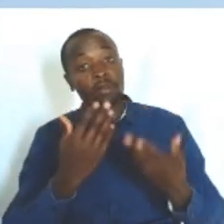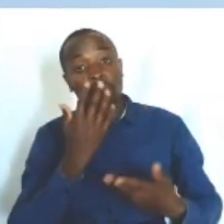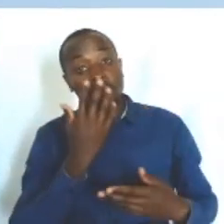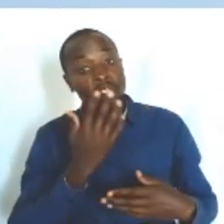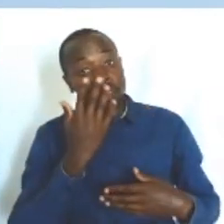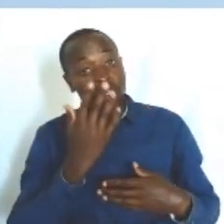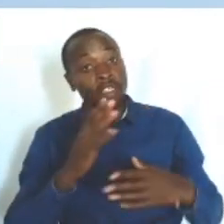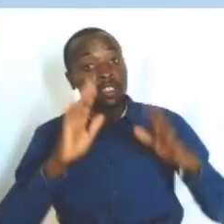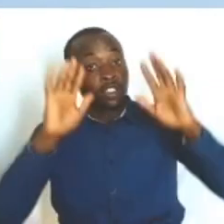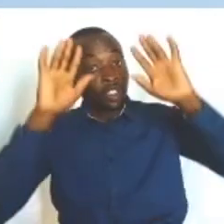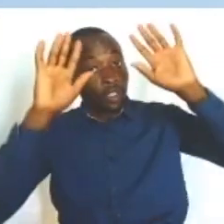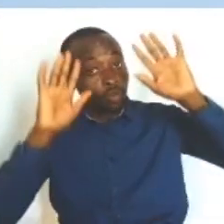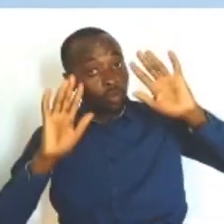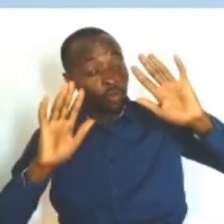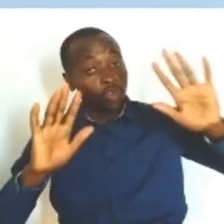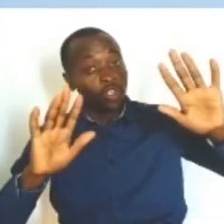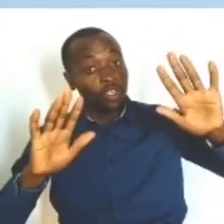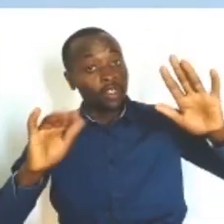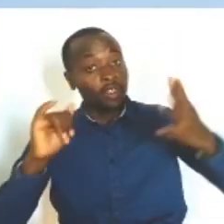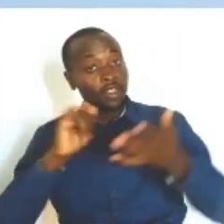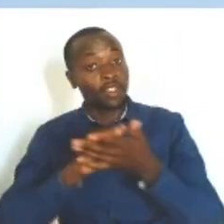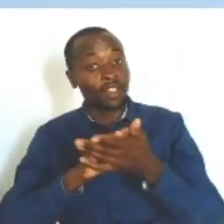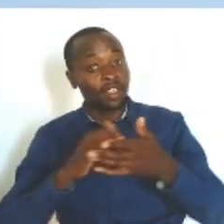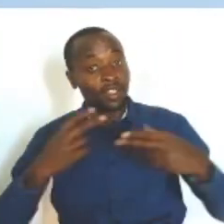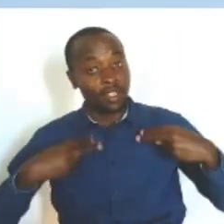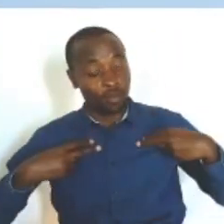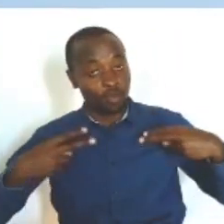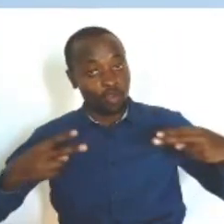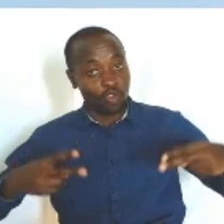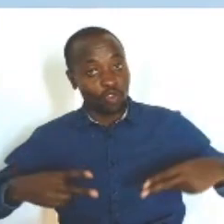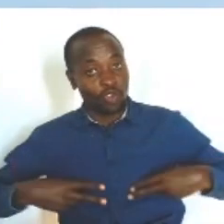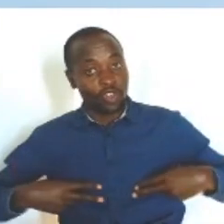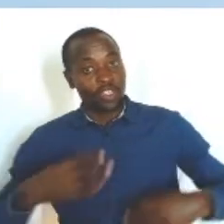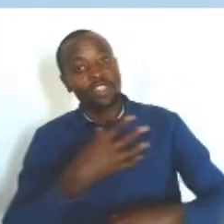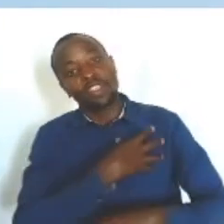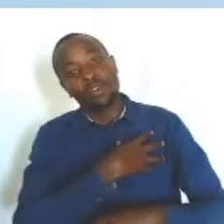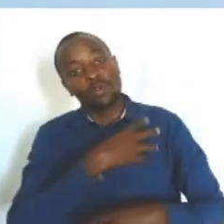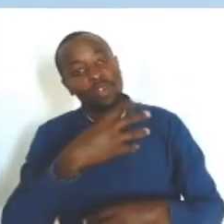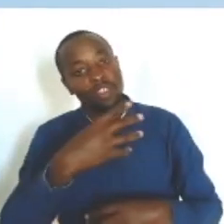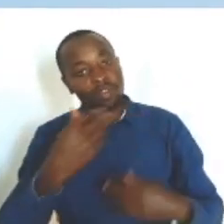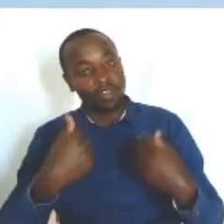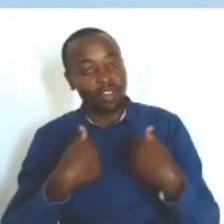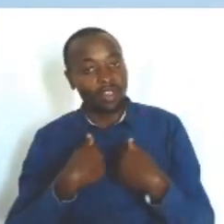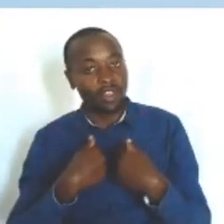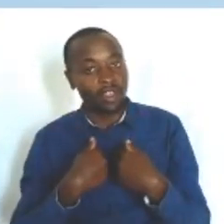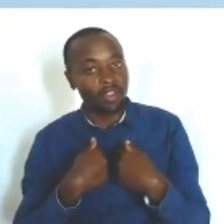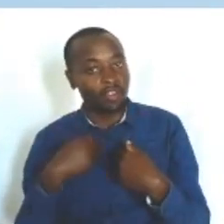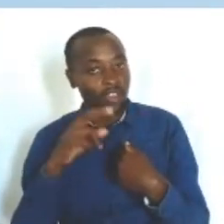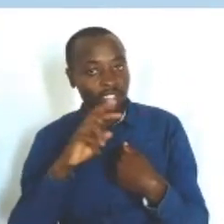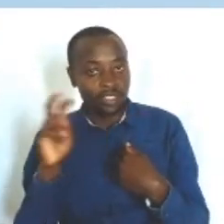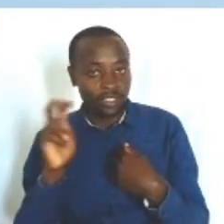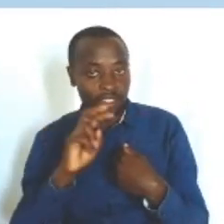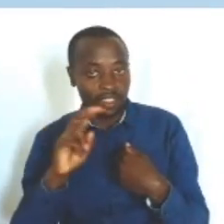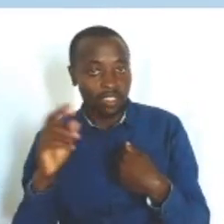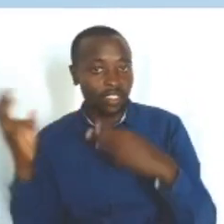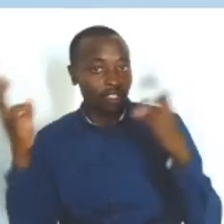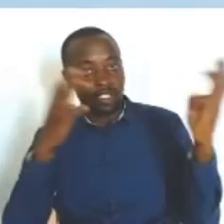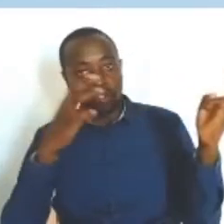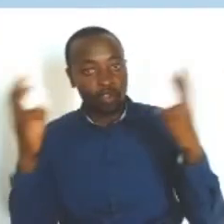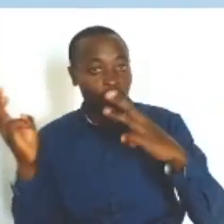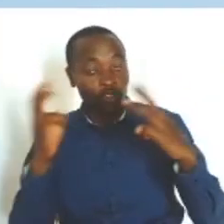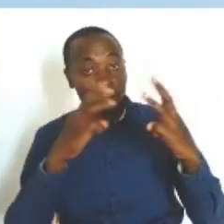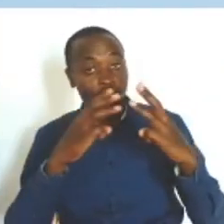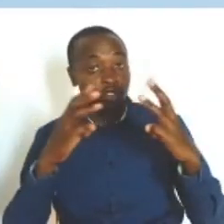is more important than the flesh that we see, than the wealth that we see. This war is not against flesh and